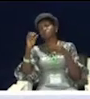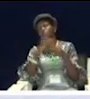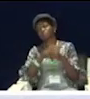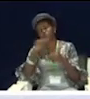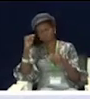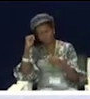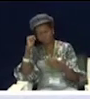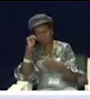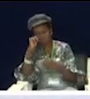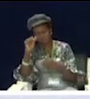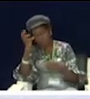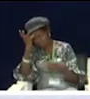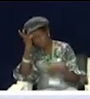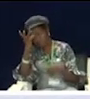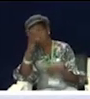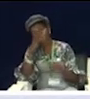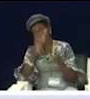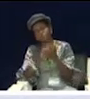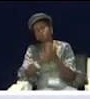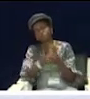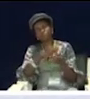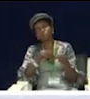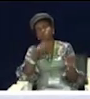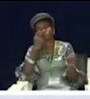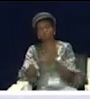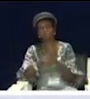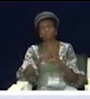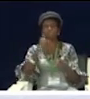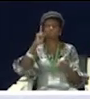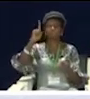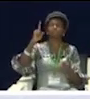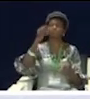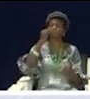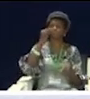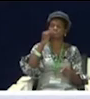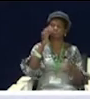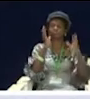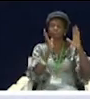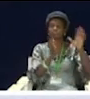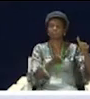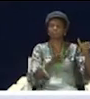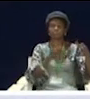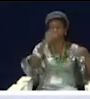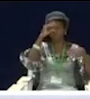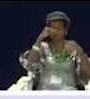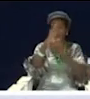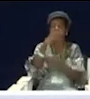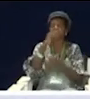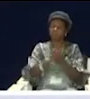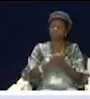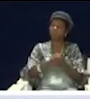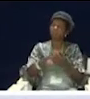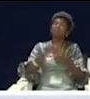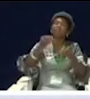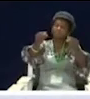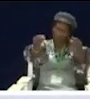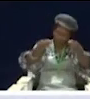a widow, said, I have only one meal left. The man of God said, give it to me.